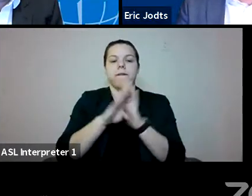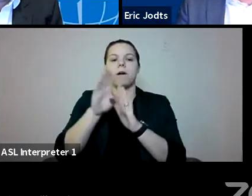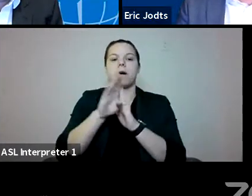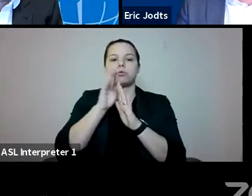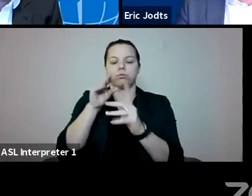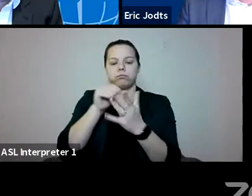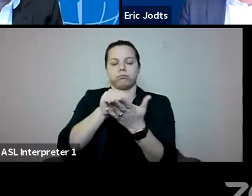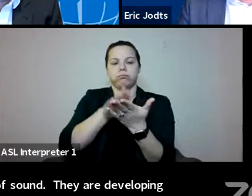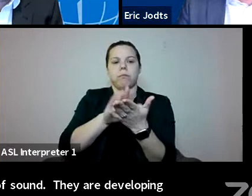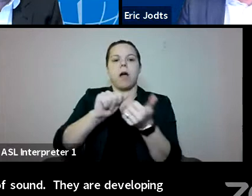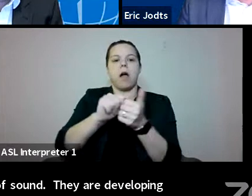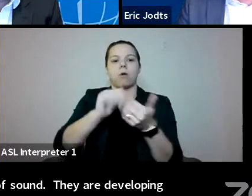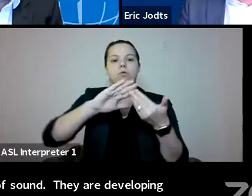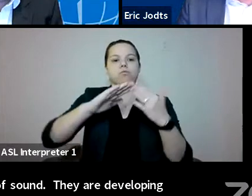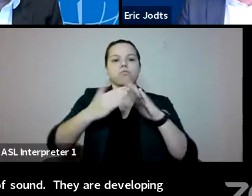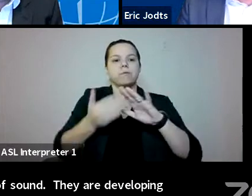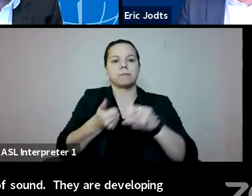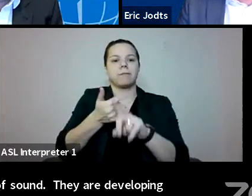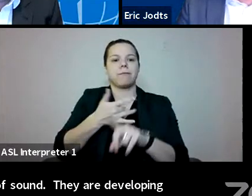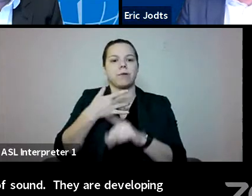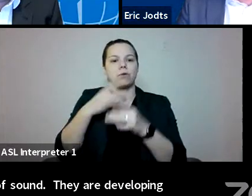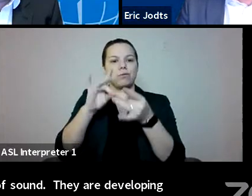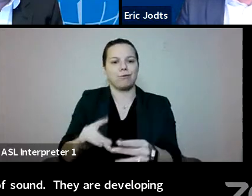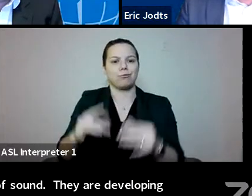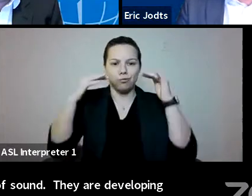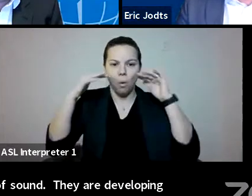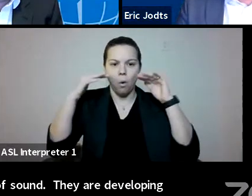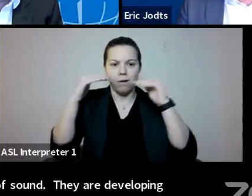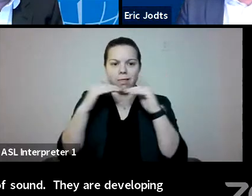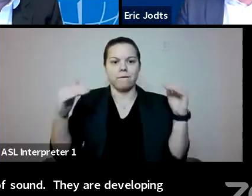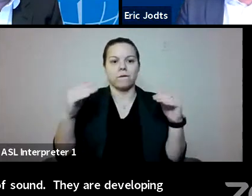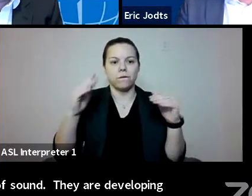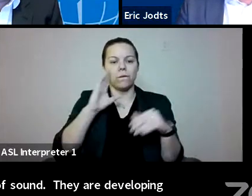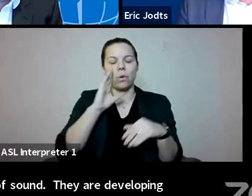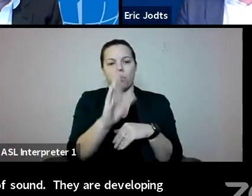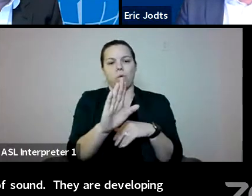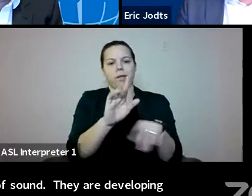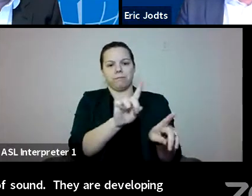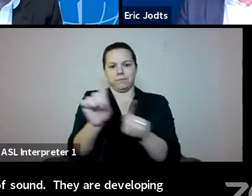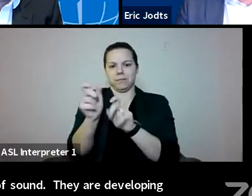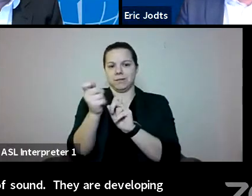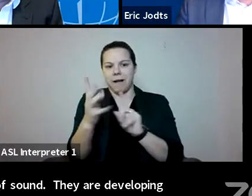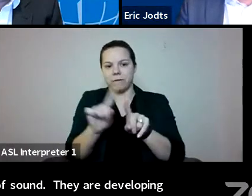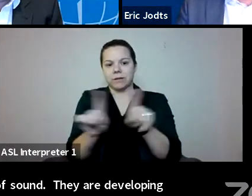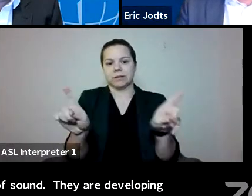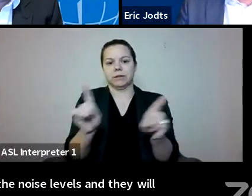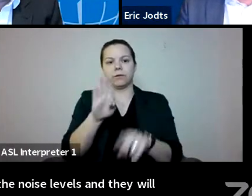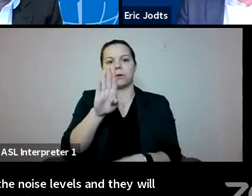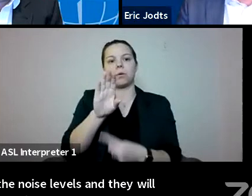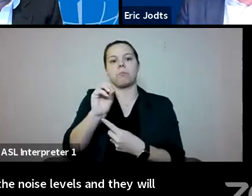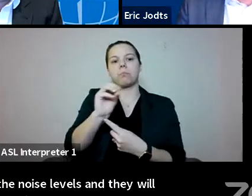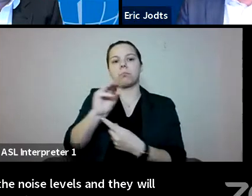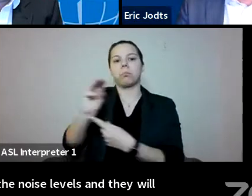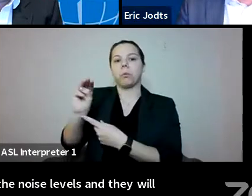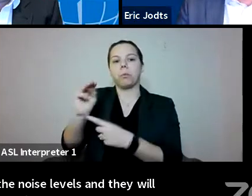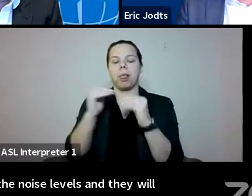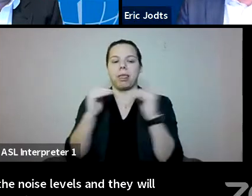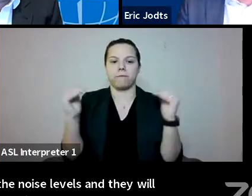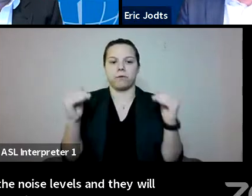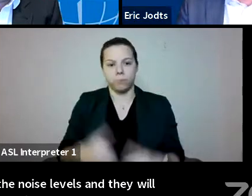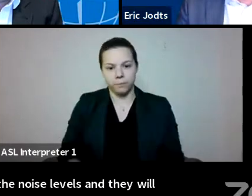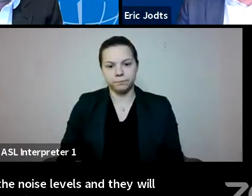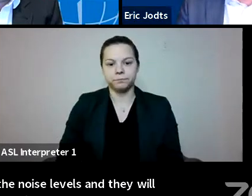how communities feel about the noise levels, and they'll try several different boom levels. And they're also